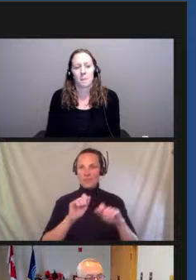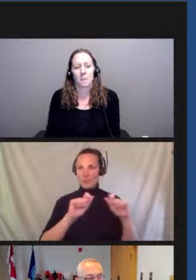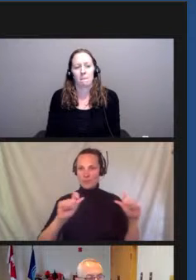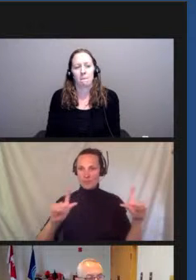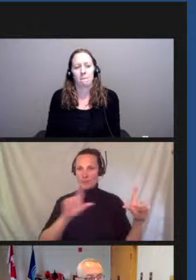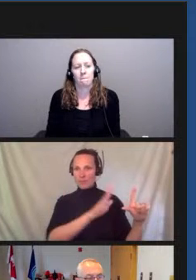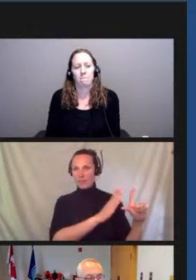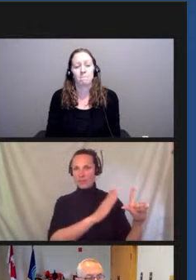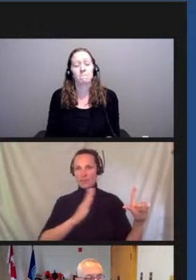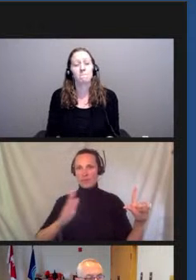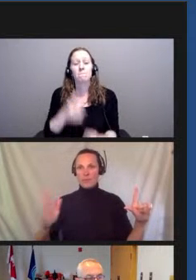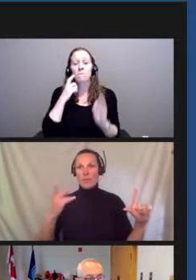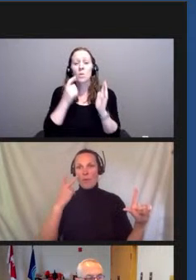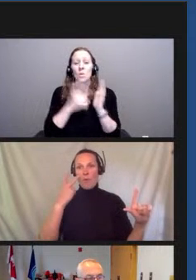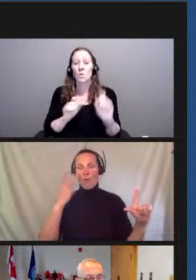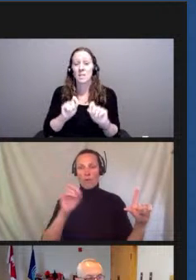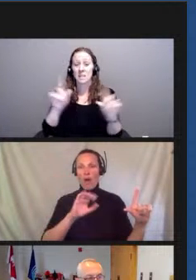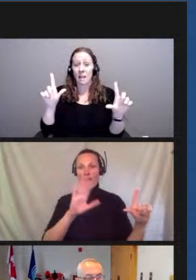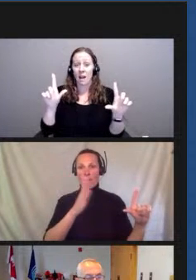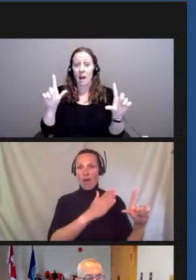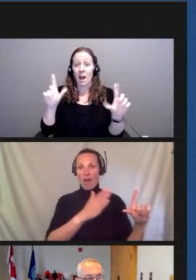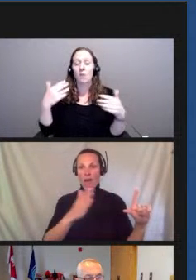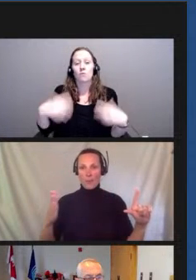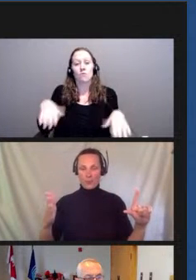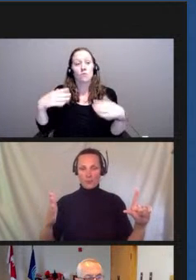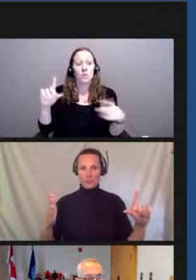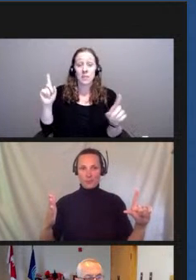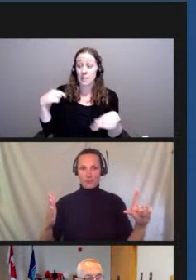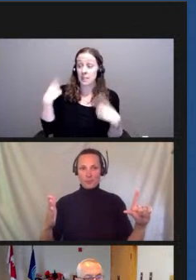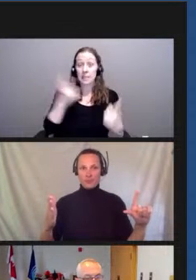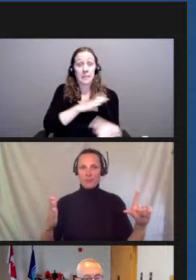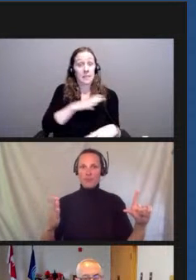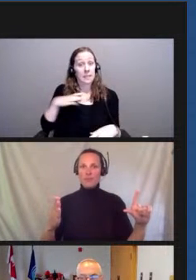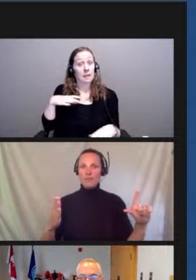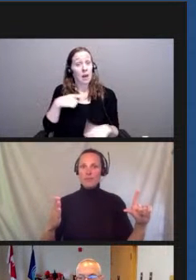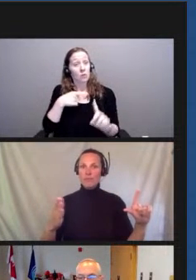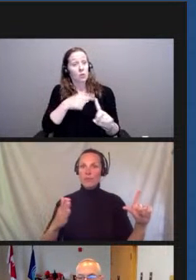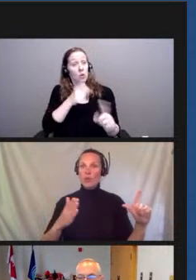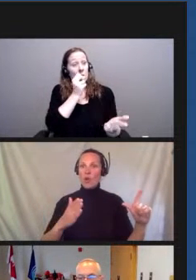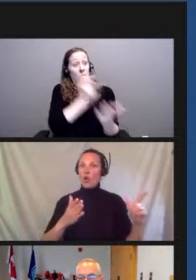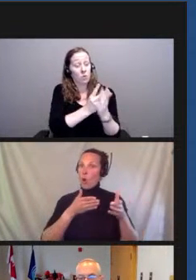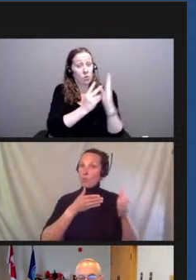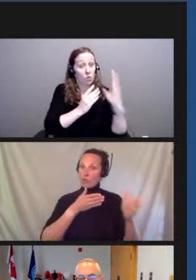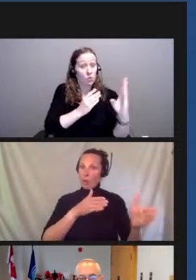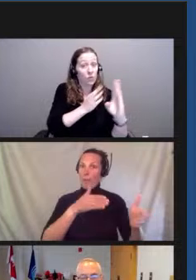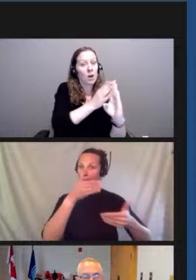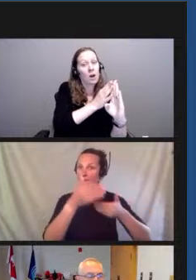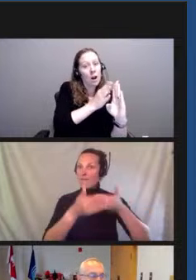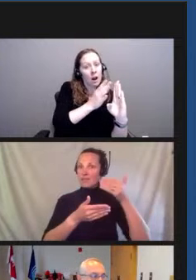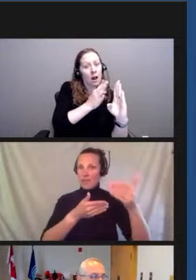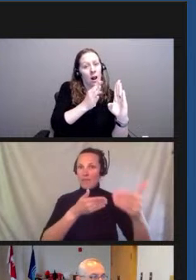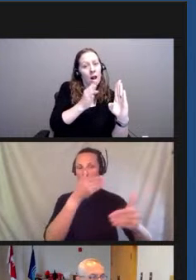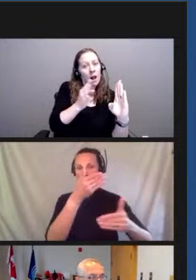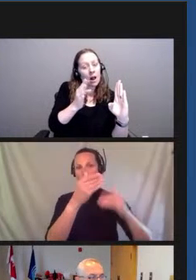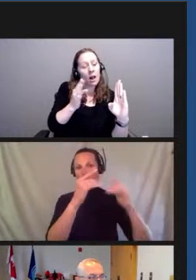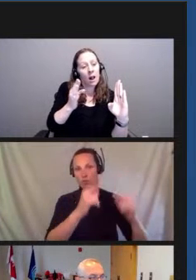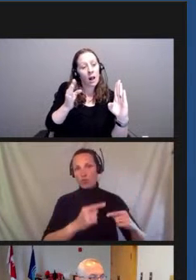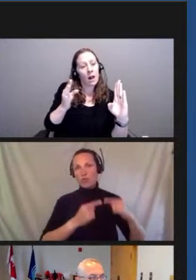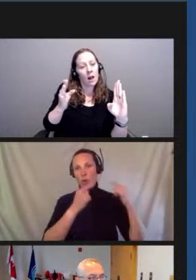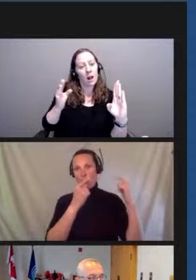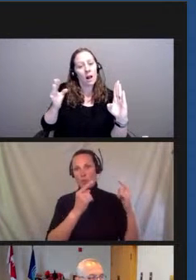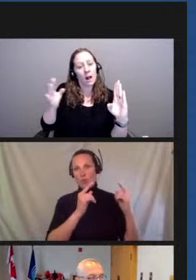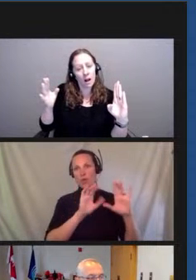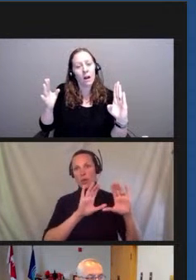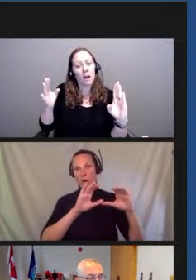As you can see from the slide, we've come a long way since Council first approved the roadmap and framework for developing the city's new solid waste master